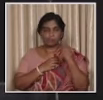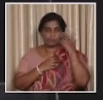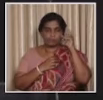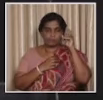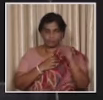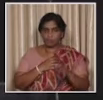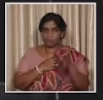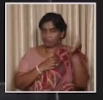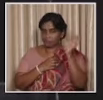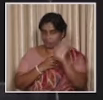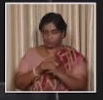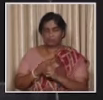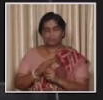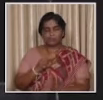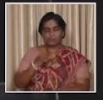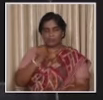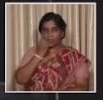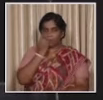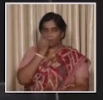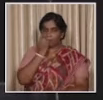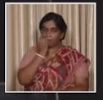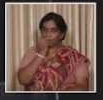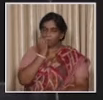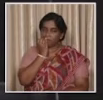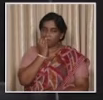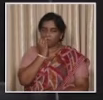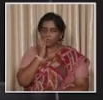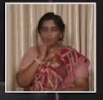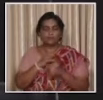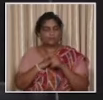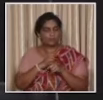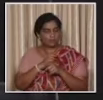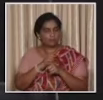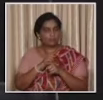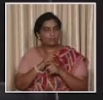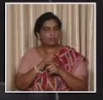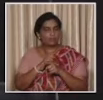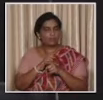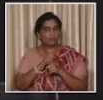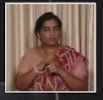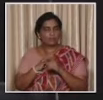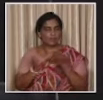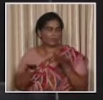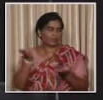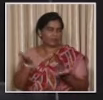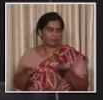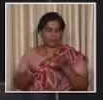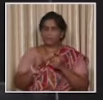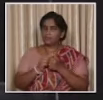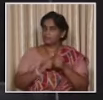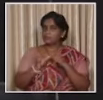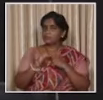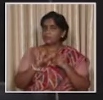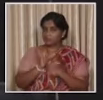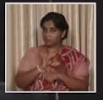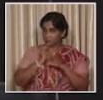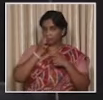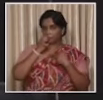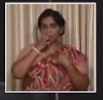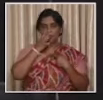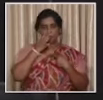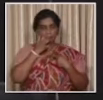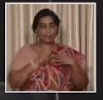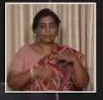restricted within the Act, and there was a check and balance because I was micromanaging to that extent. And apart from that, Honourable Member, I would also like to just give a